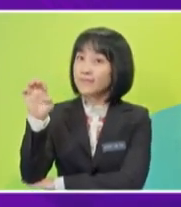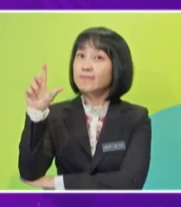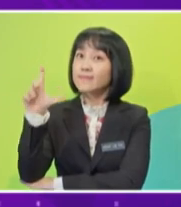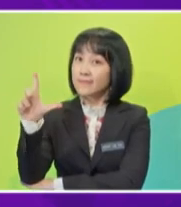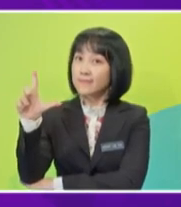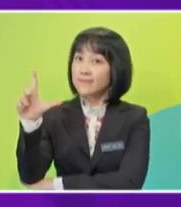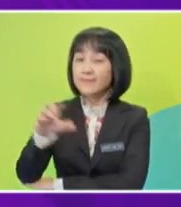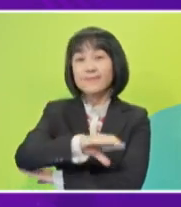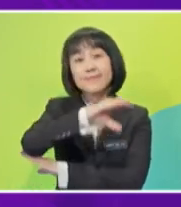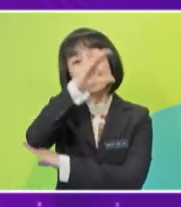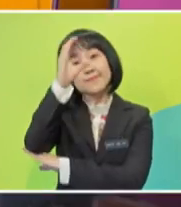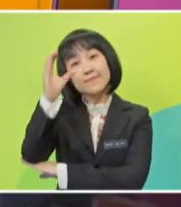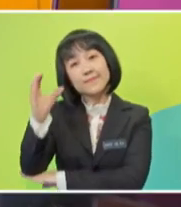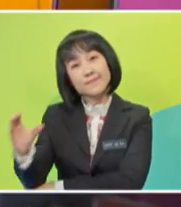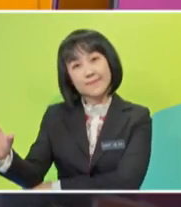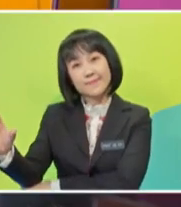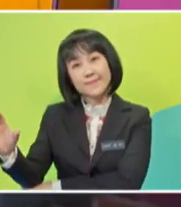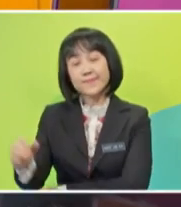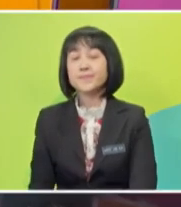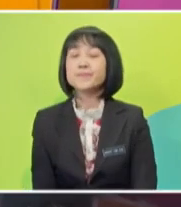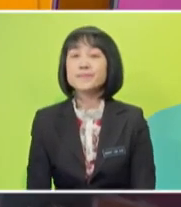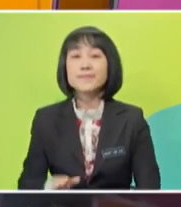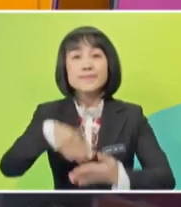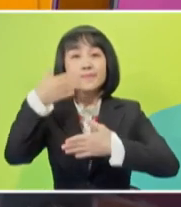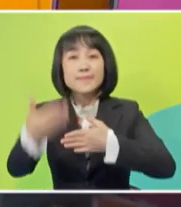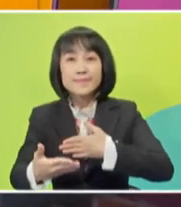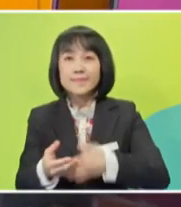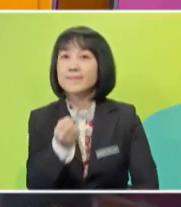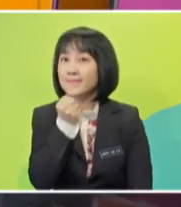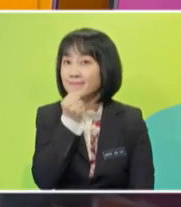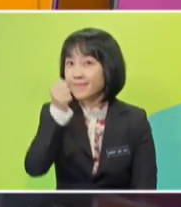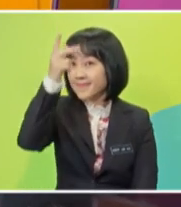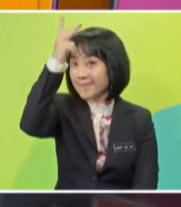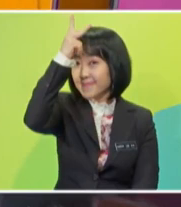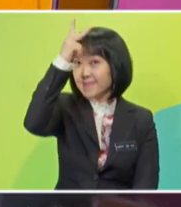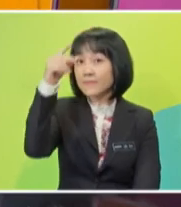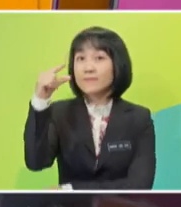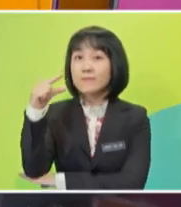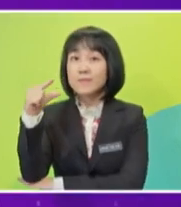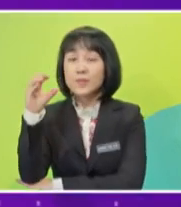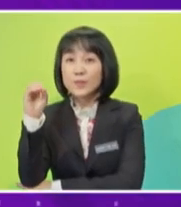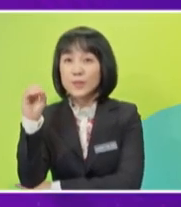C-A-M-E-L. Camel. Next, goat.